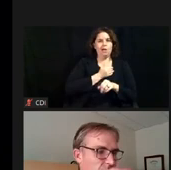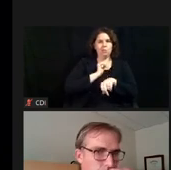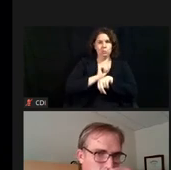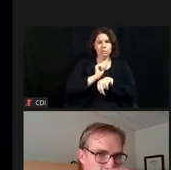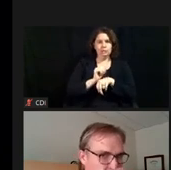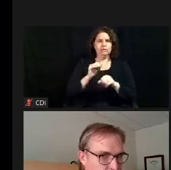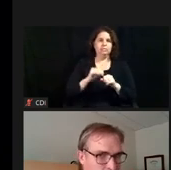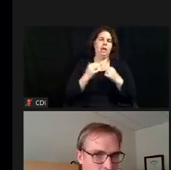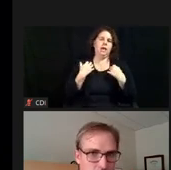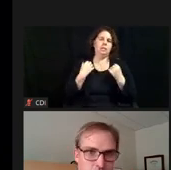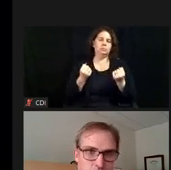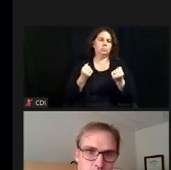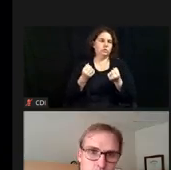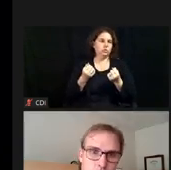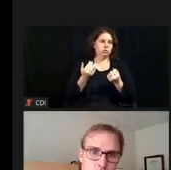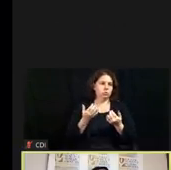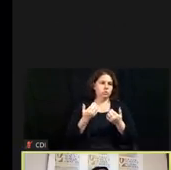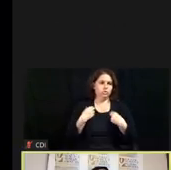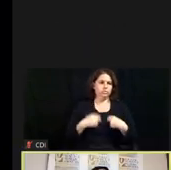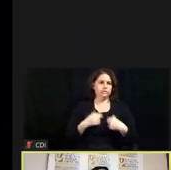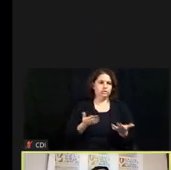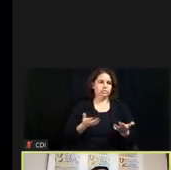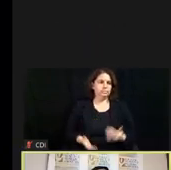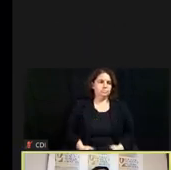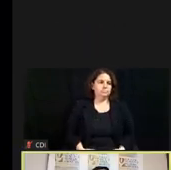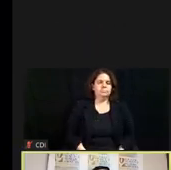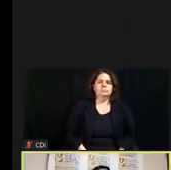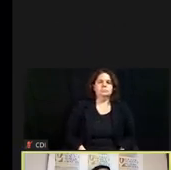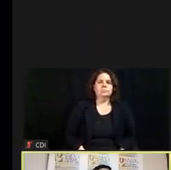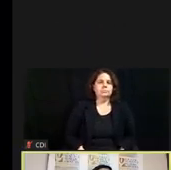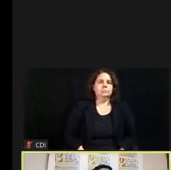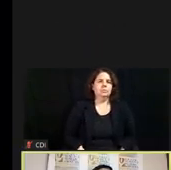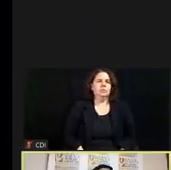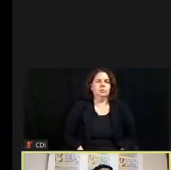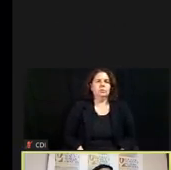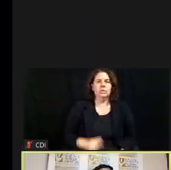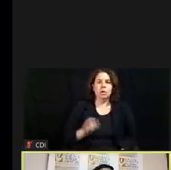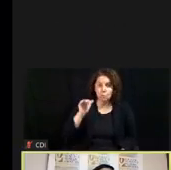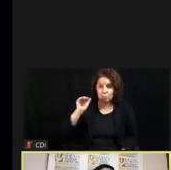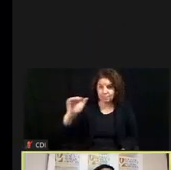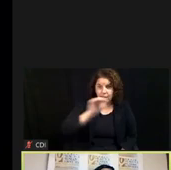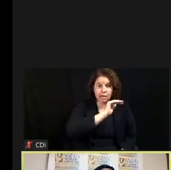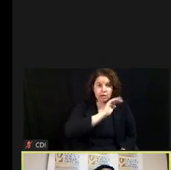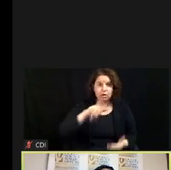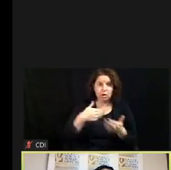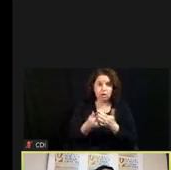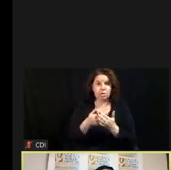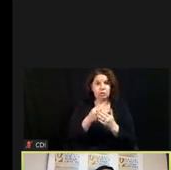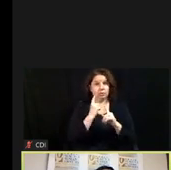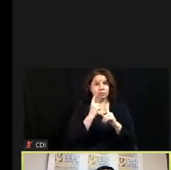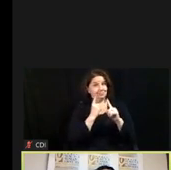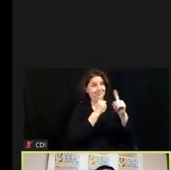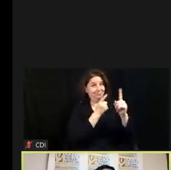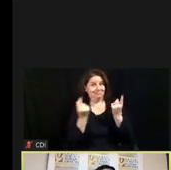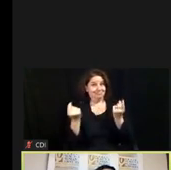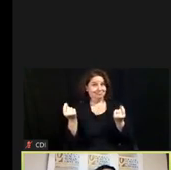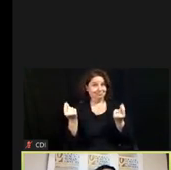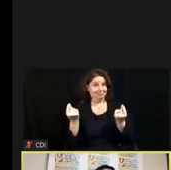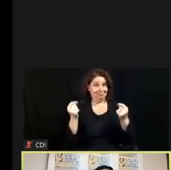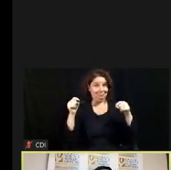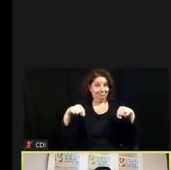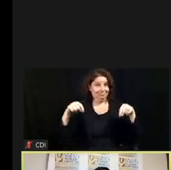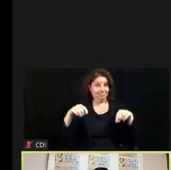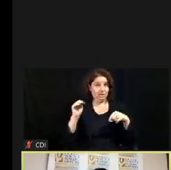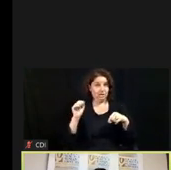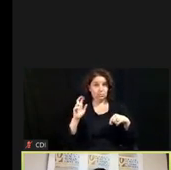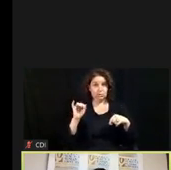So I just want to remind everyone of our mission here in the Health and Human Services